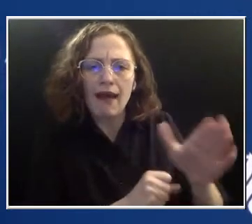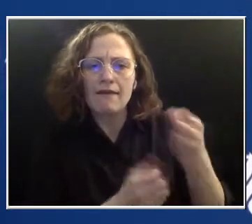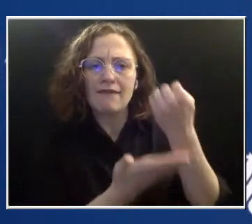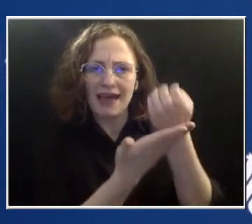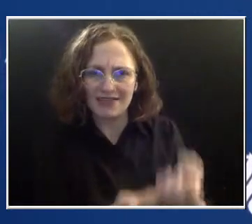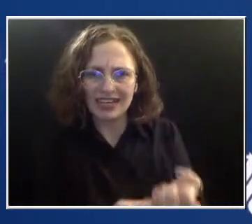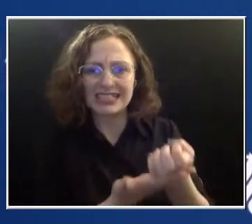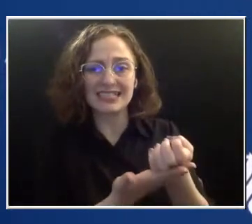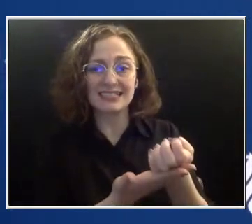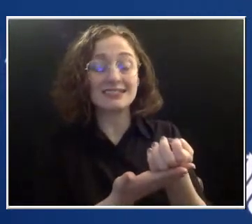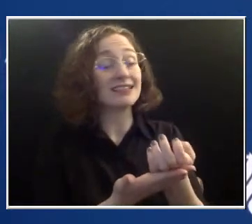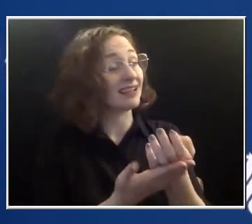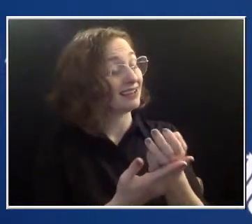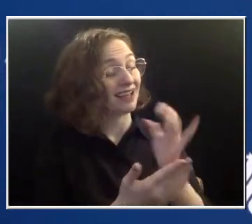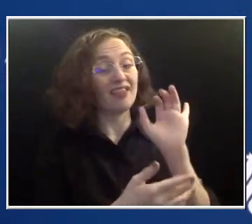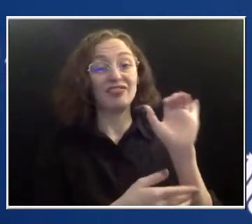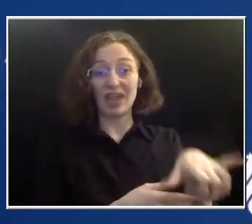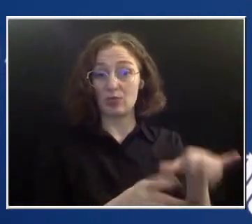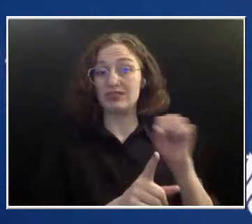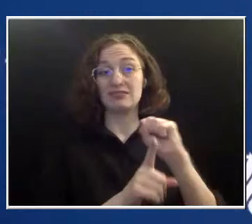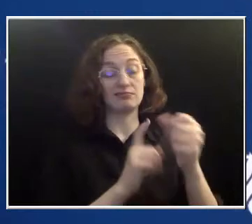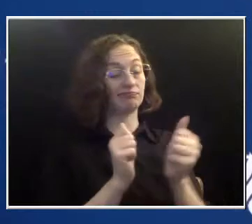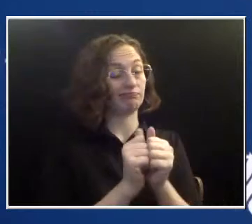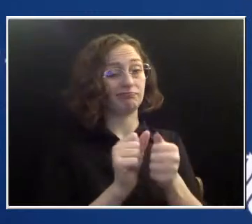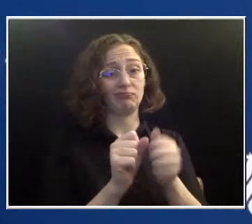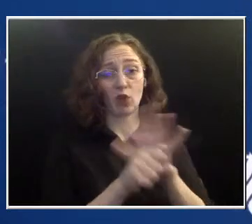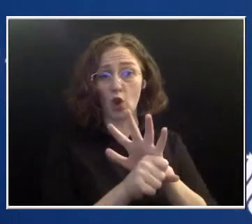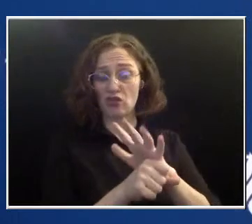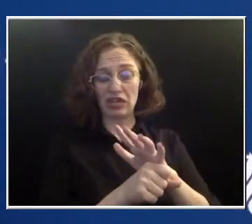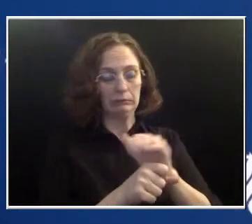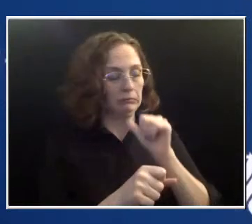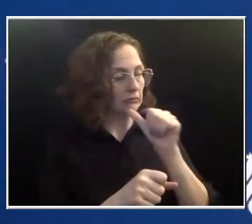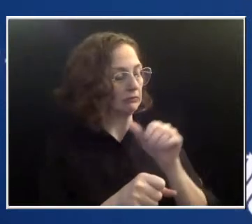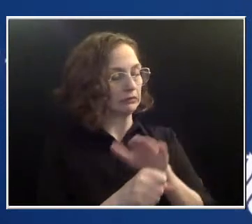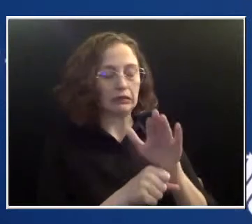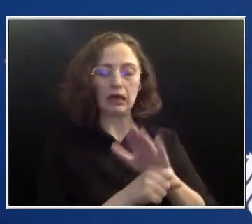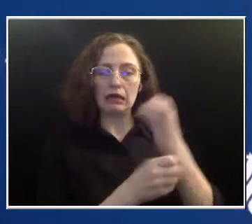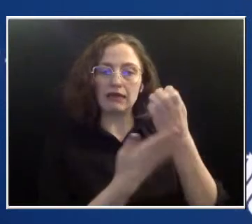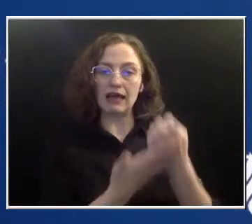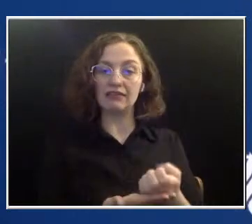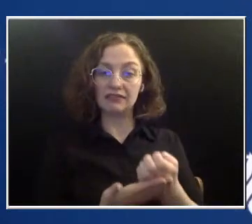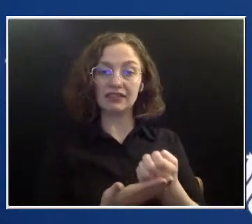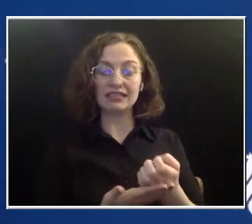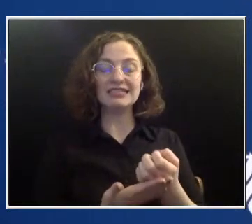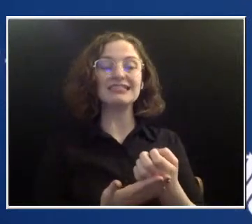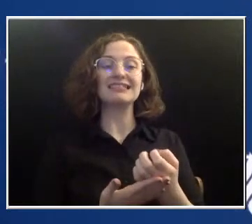evidence with this drug. And unfortunately, what we saw is that really we saw an extra,